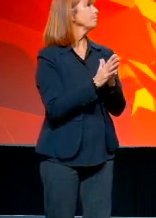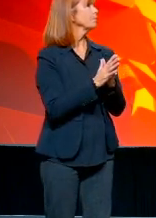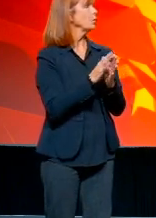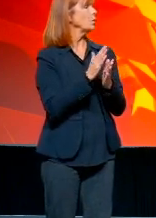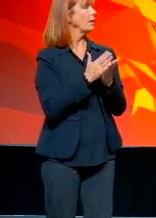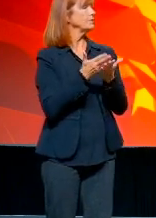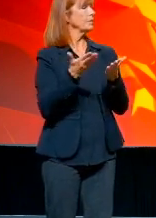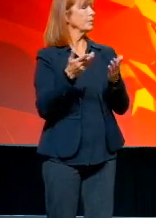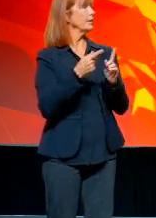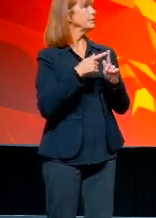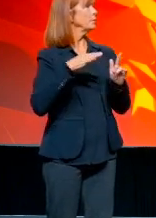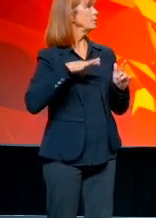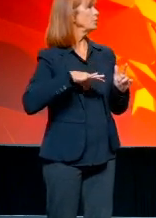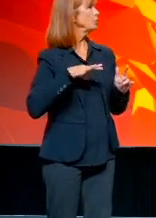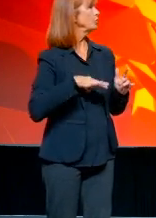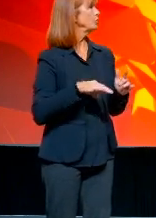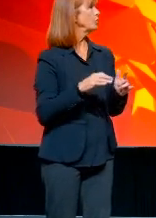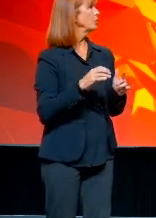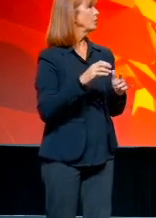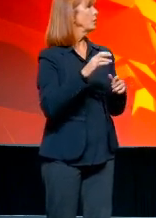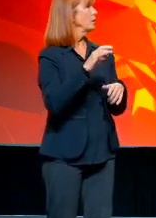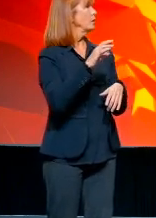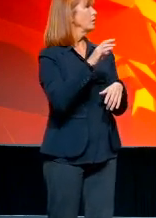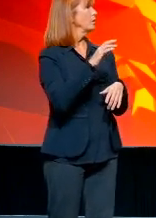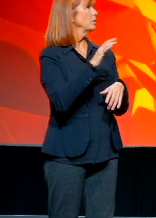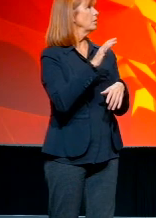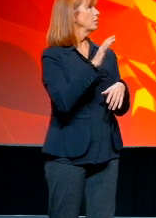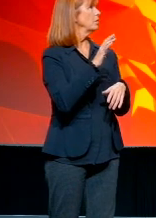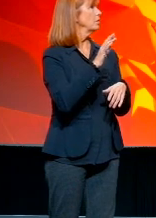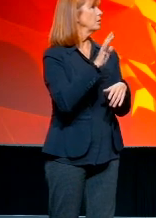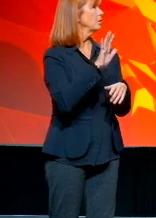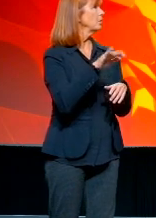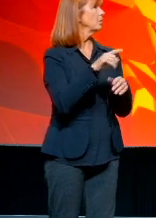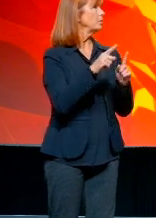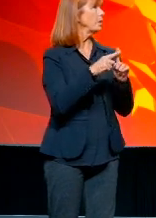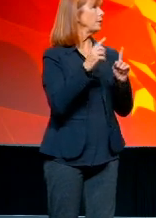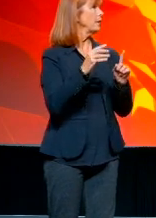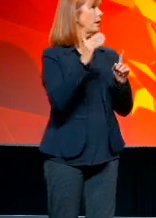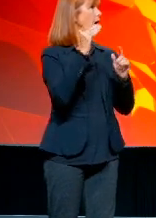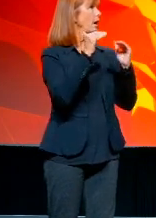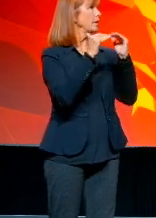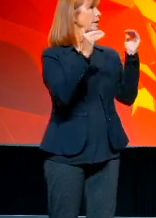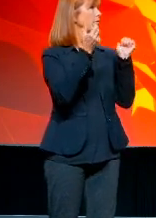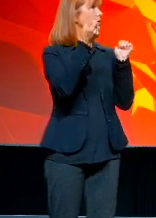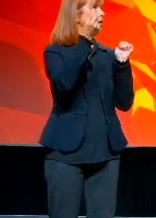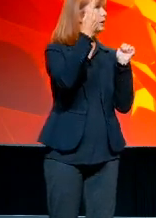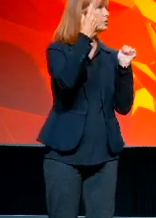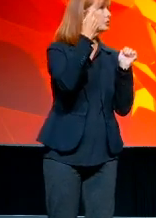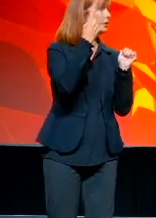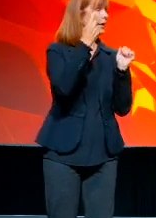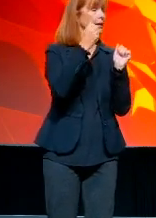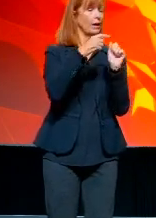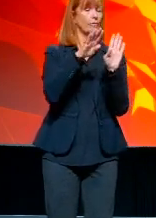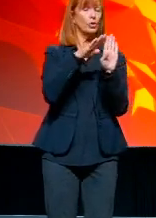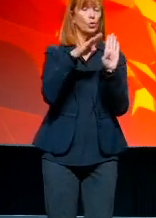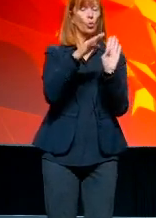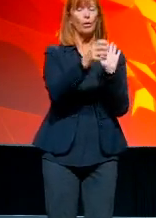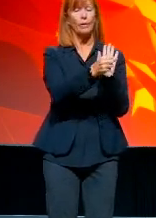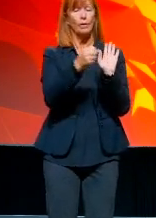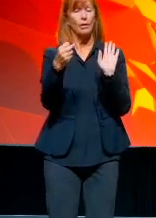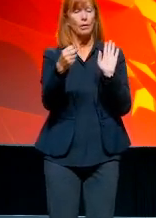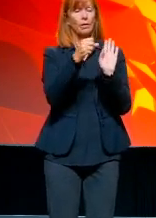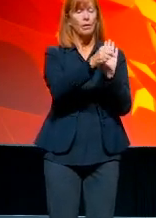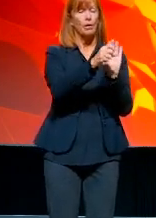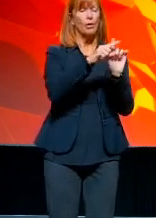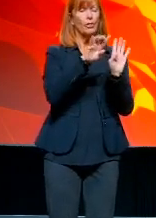so like if we want to learn the door, all we need to know is like maybe like some kind of high-level understanding whether the door will be open or not, like so by taking this